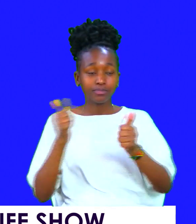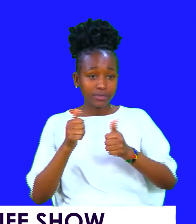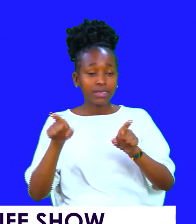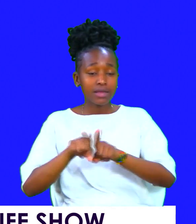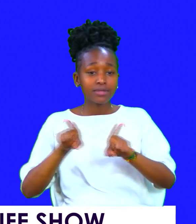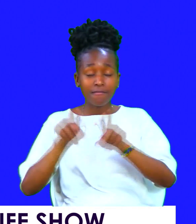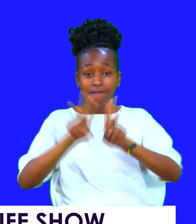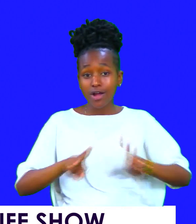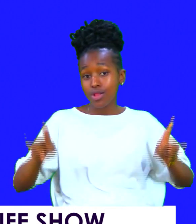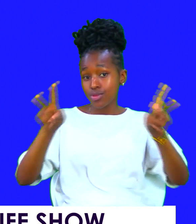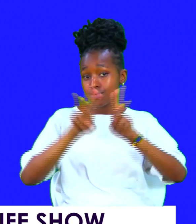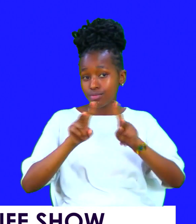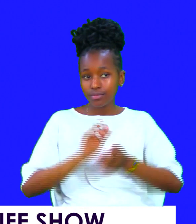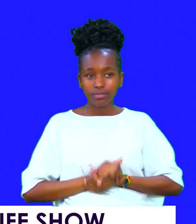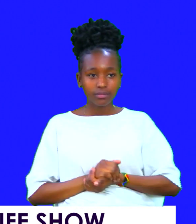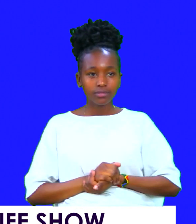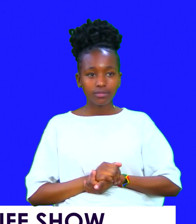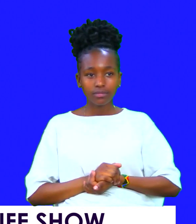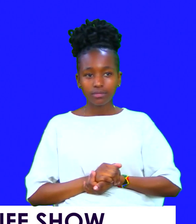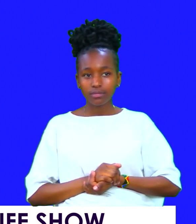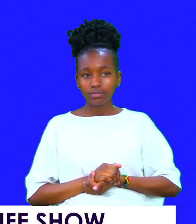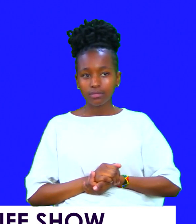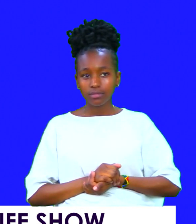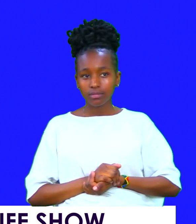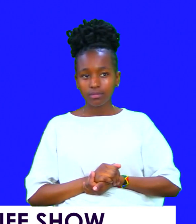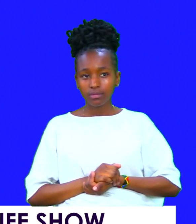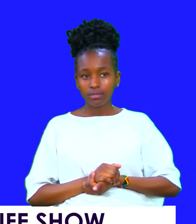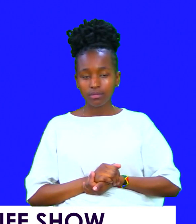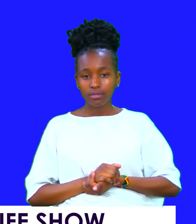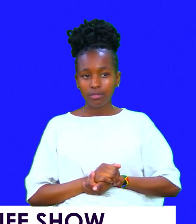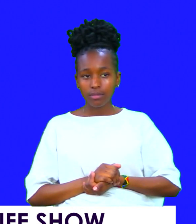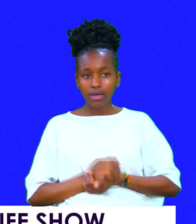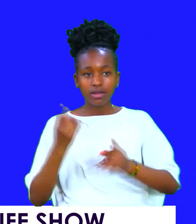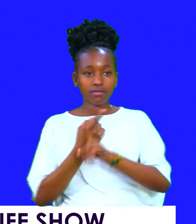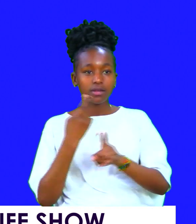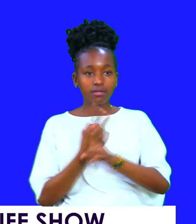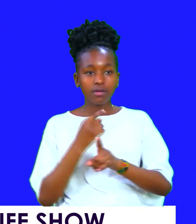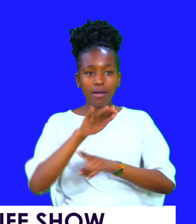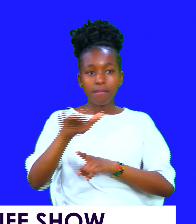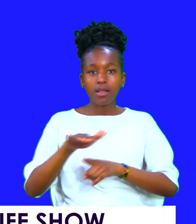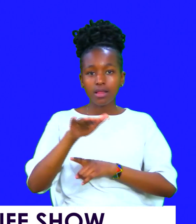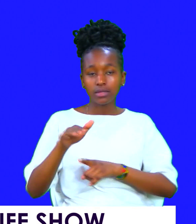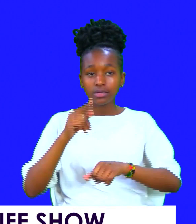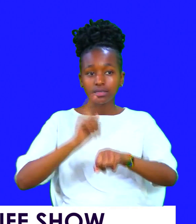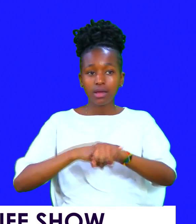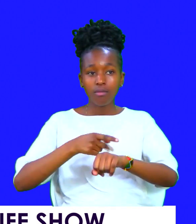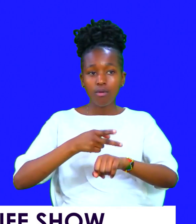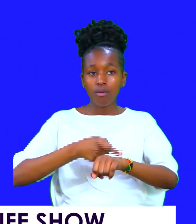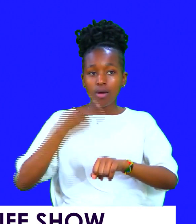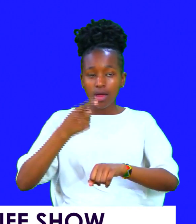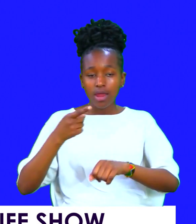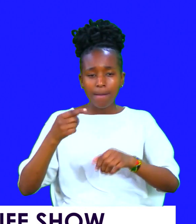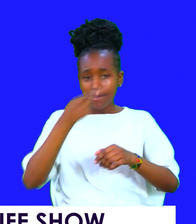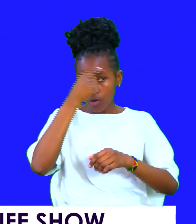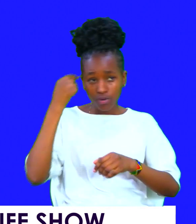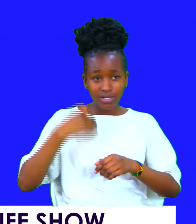value, even in your places where you've been placed to serve. Your vocation